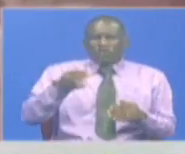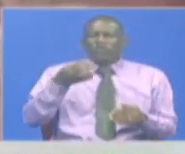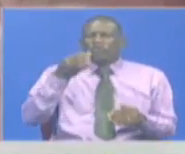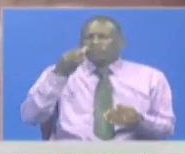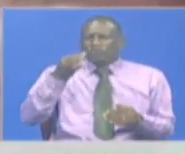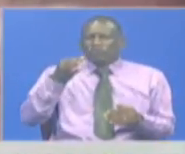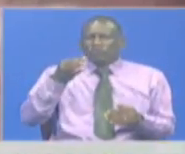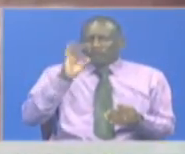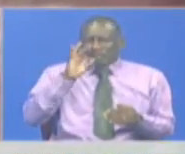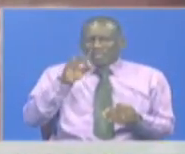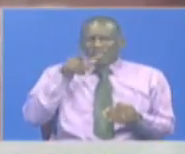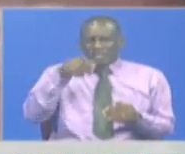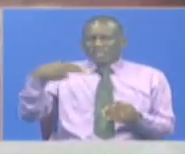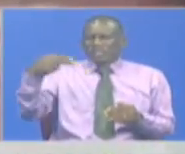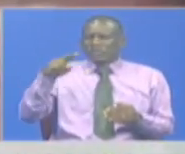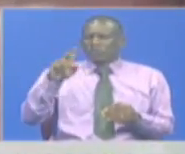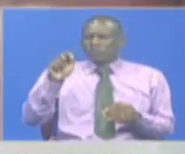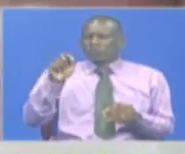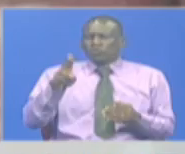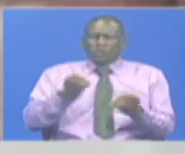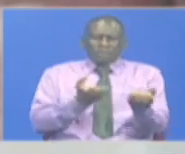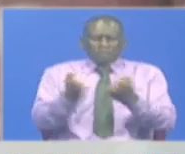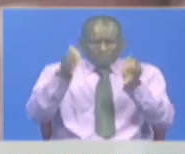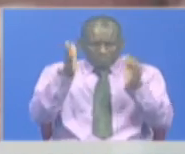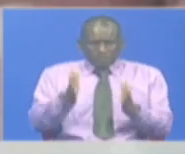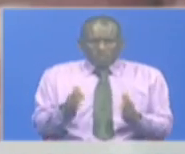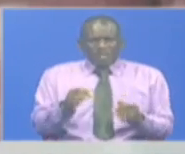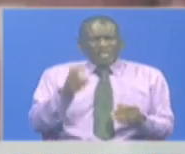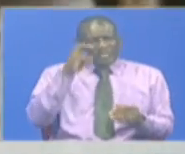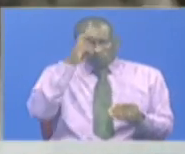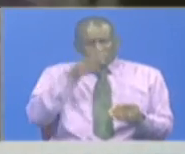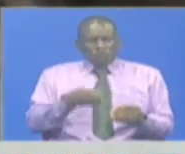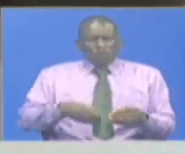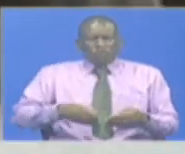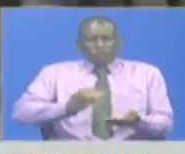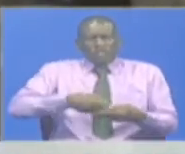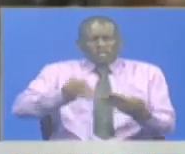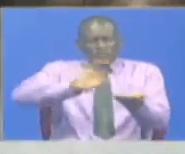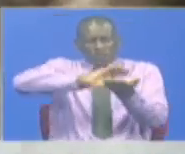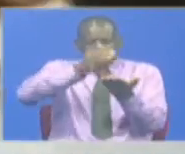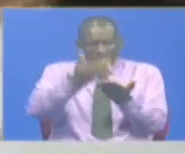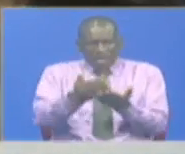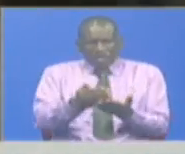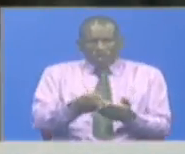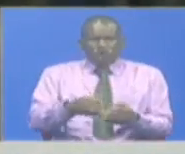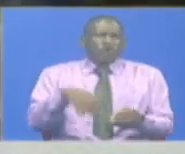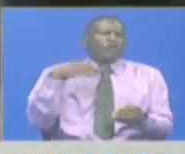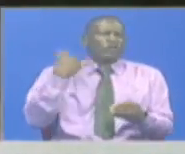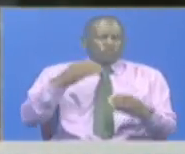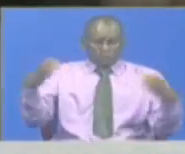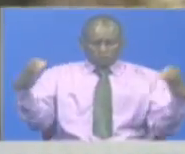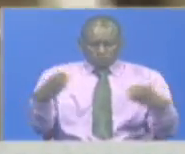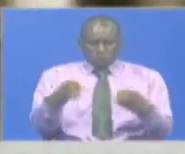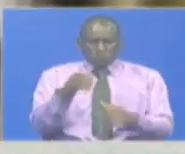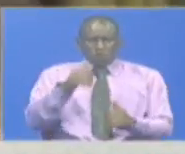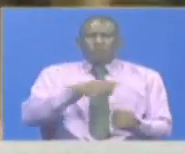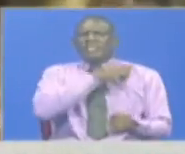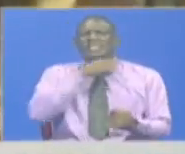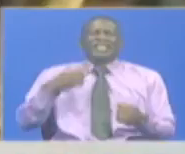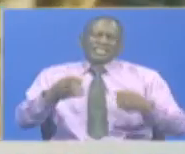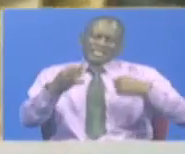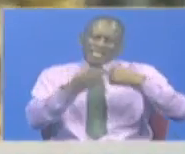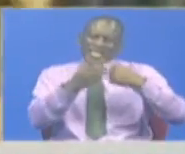a Hutu businessman, is accused of funding the notorious Interahamwe militia that massacred some